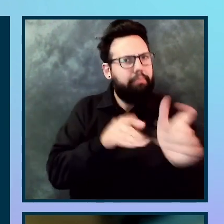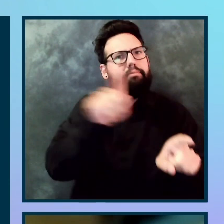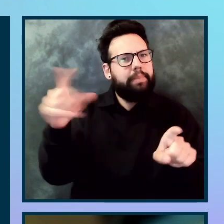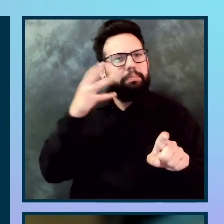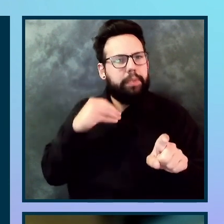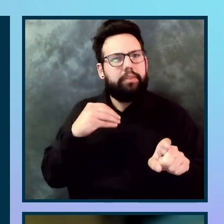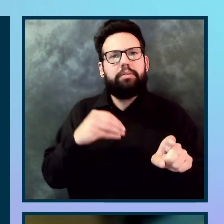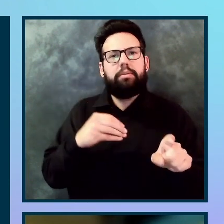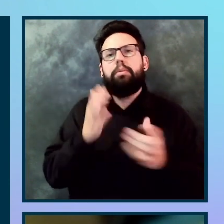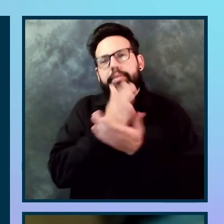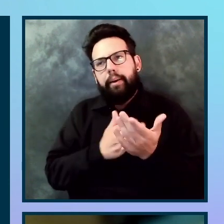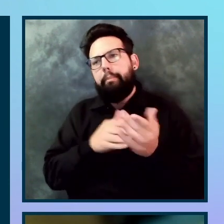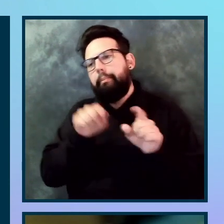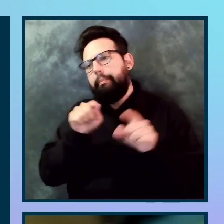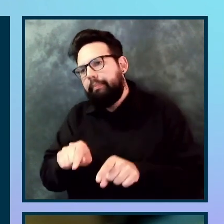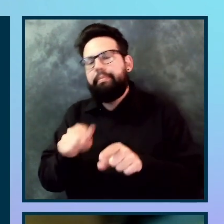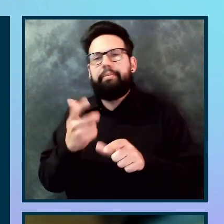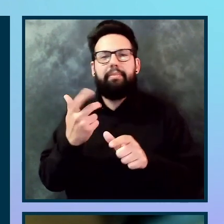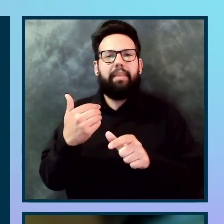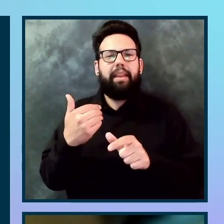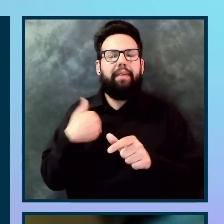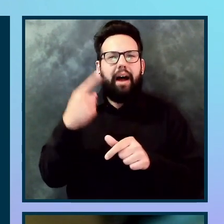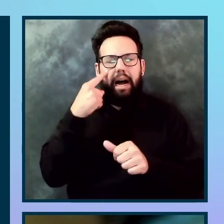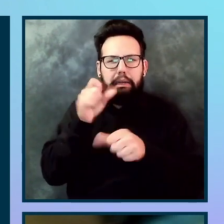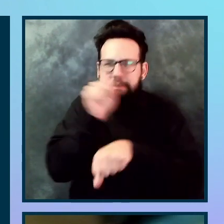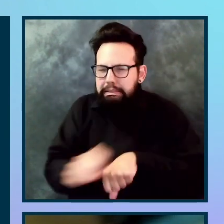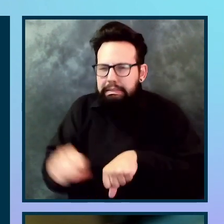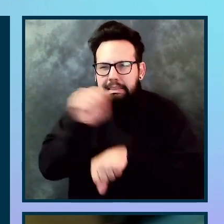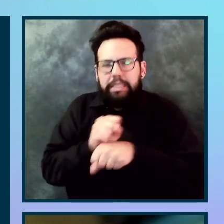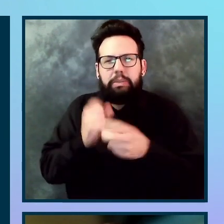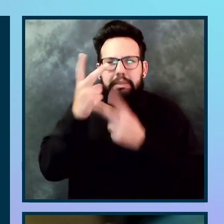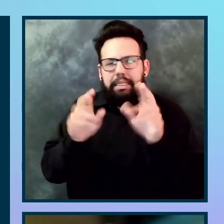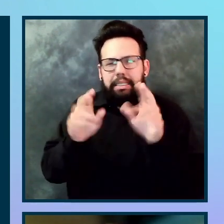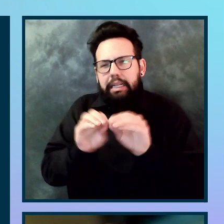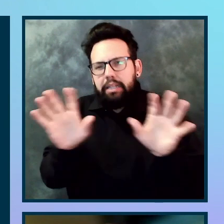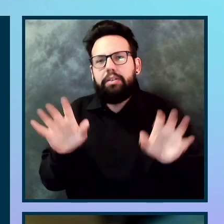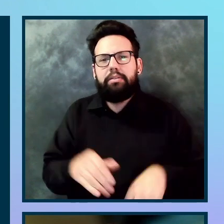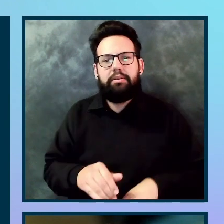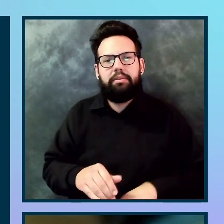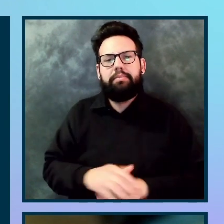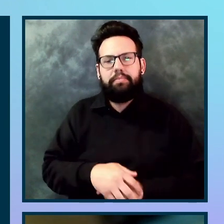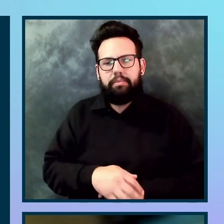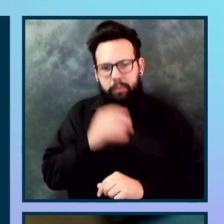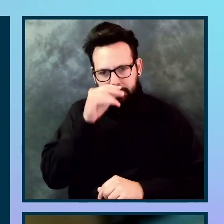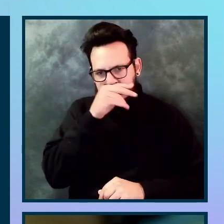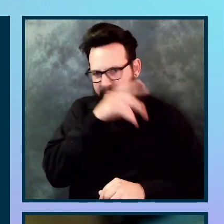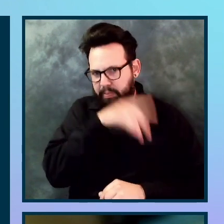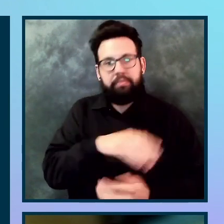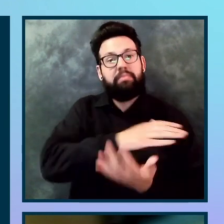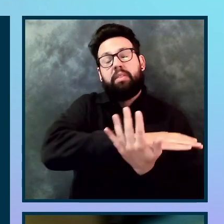eye strain from playing in a VR or mixed reality headset. And for all of these, the categories can mix